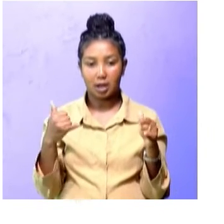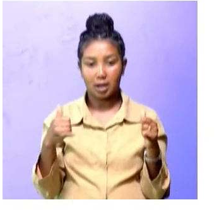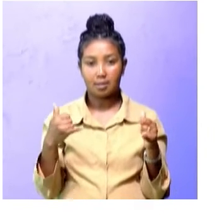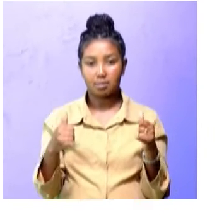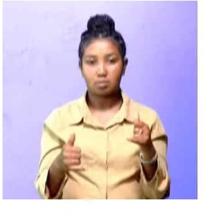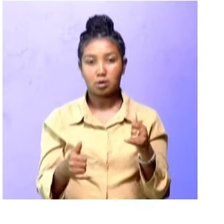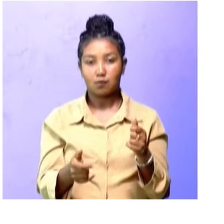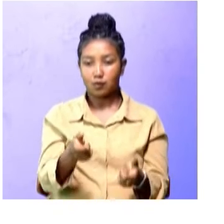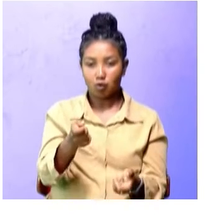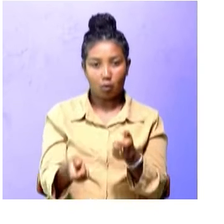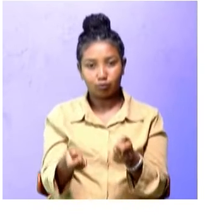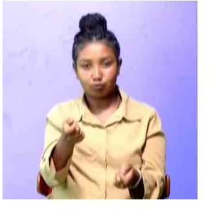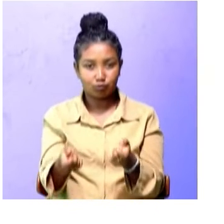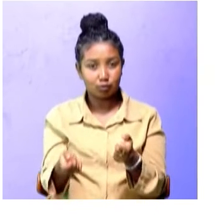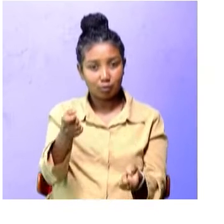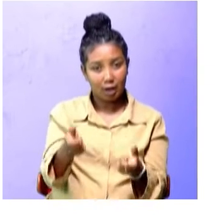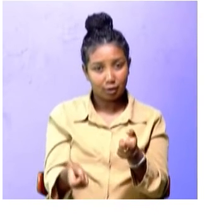video games.